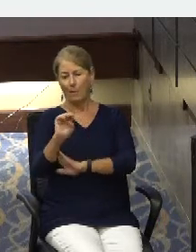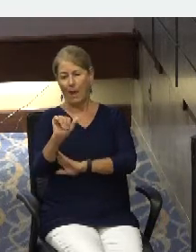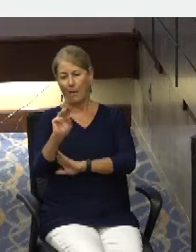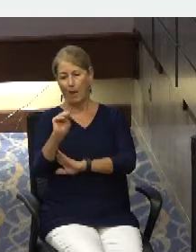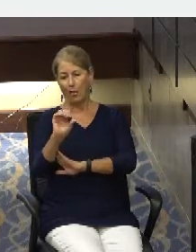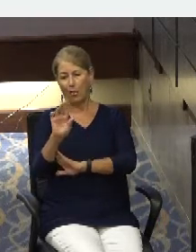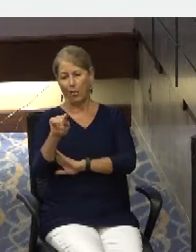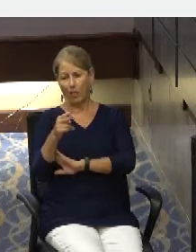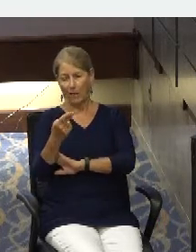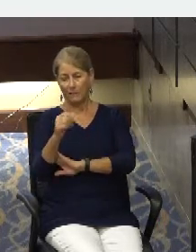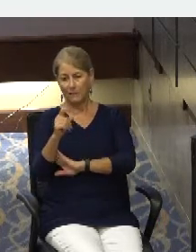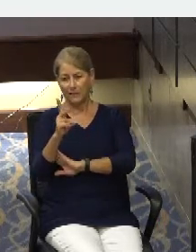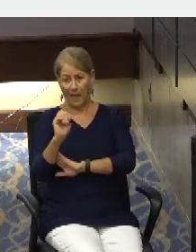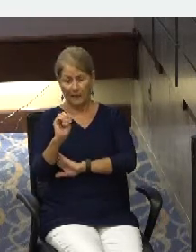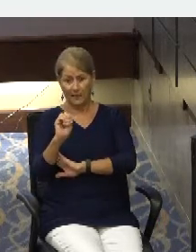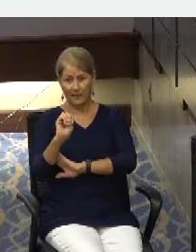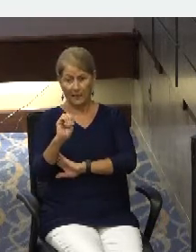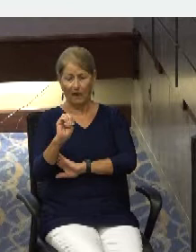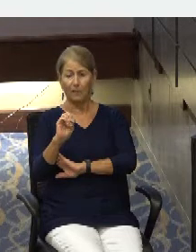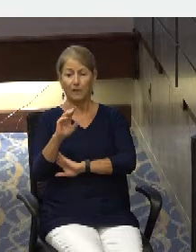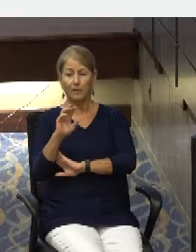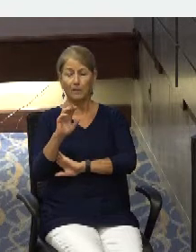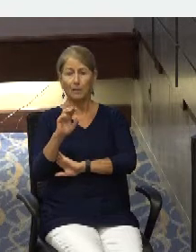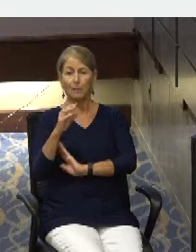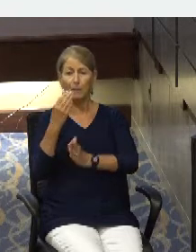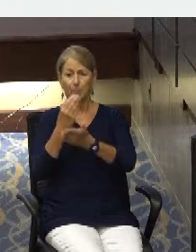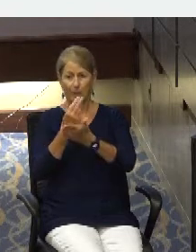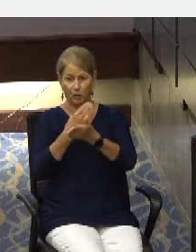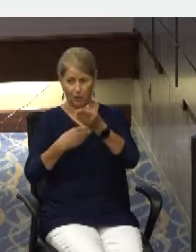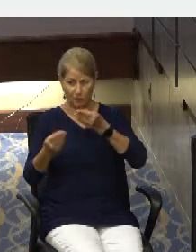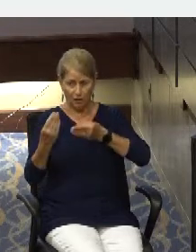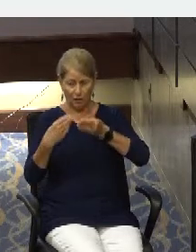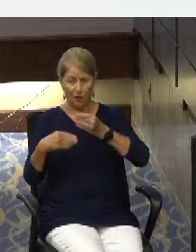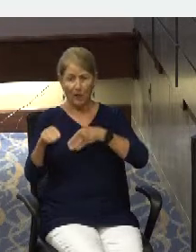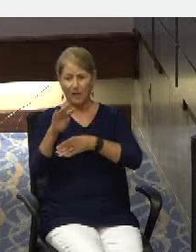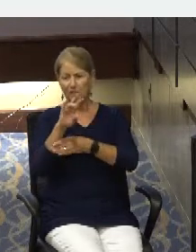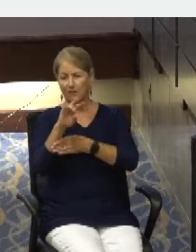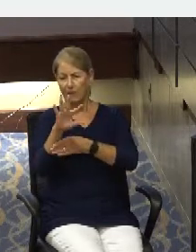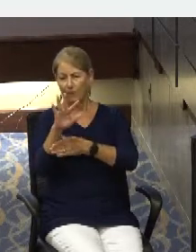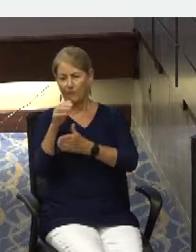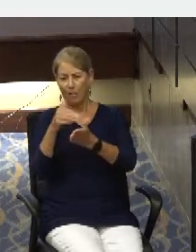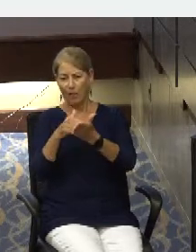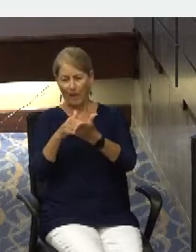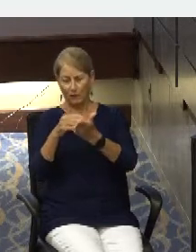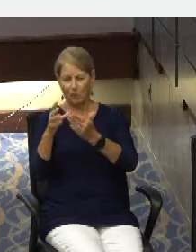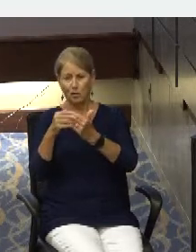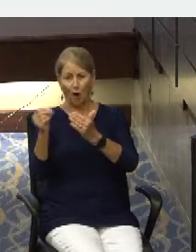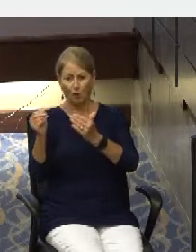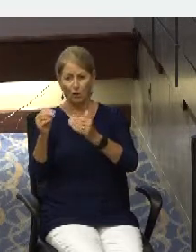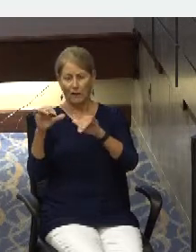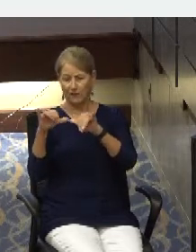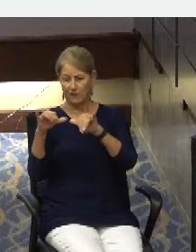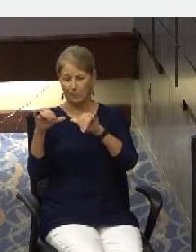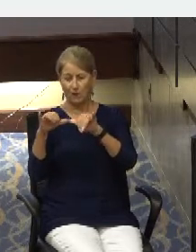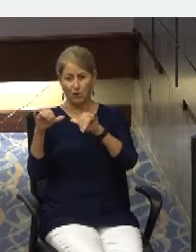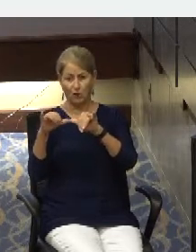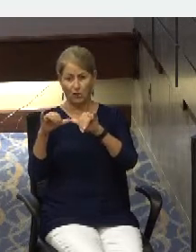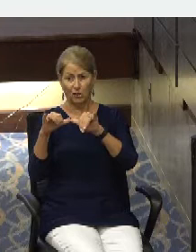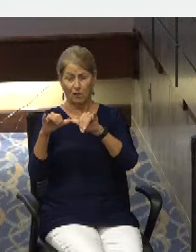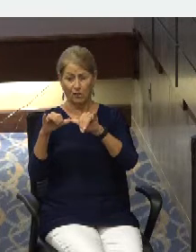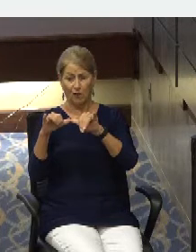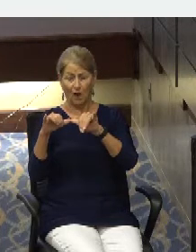then the budget is $75,000, and the dimensions that were allocated